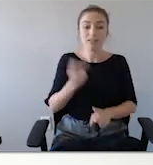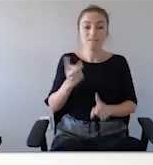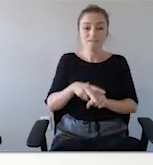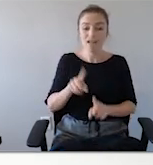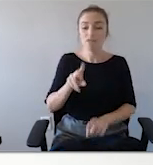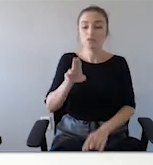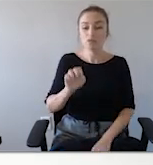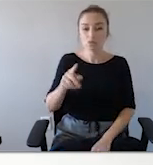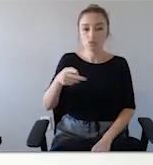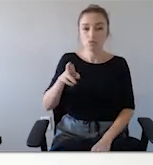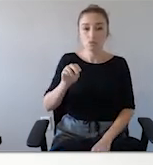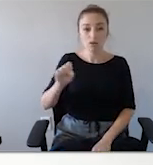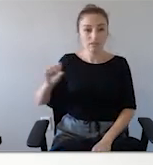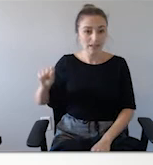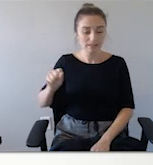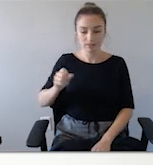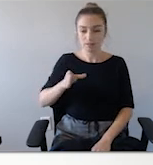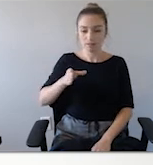it back and said, you have no right.